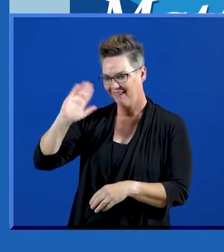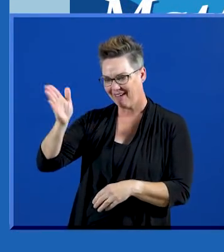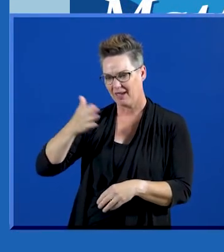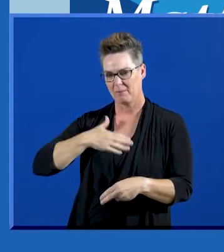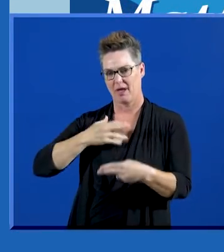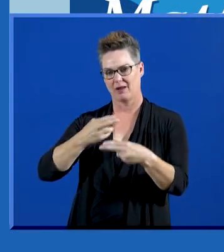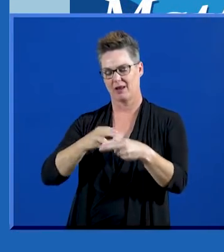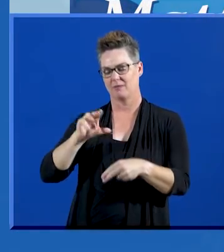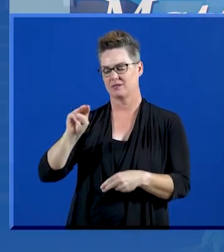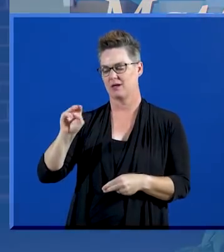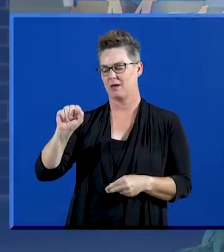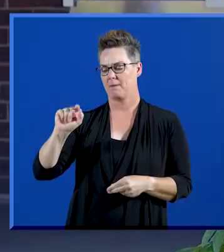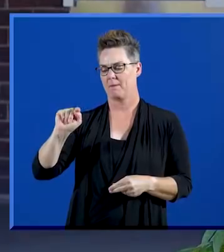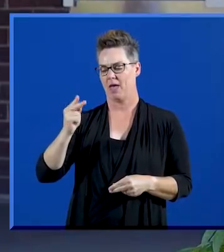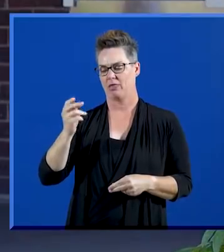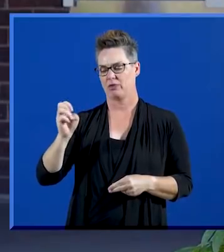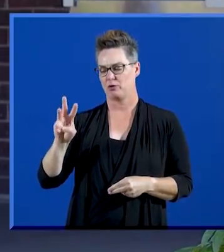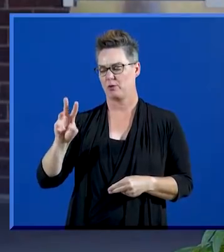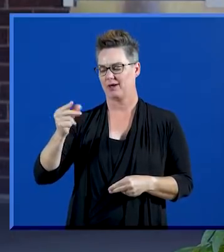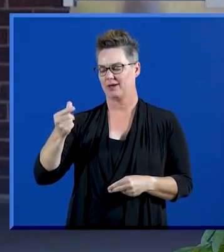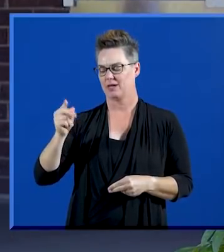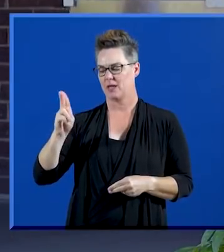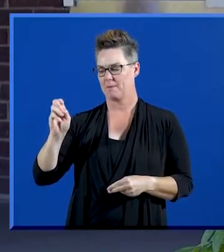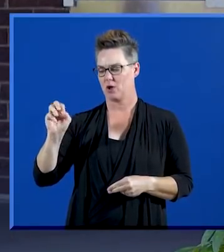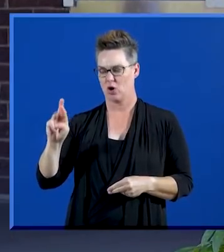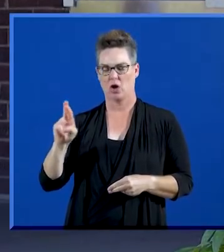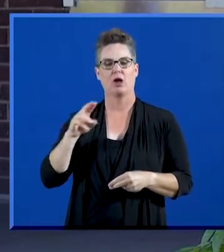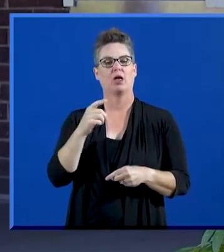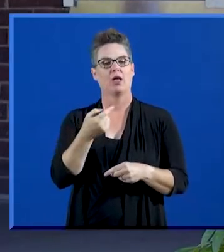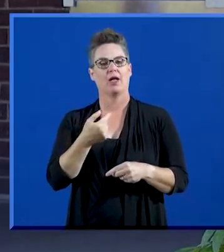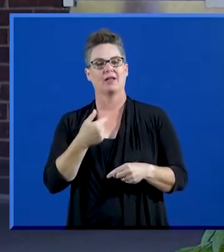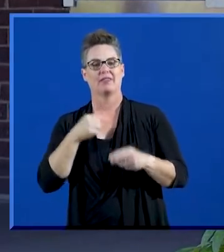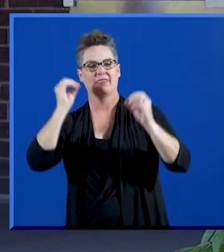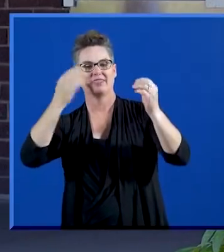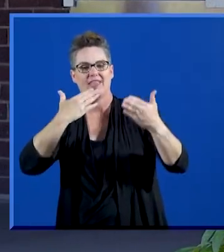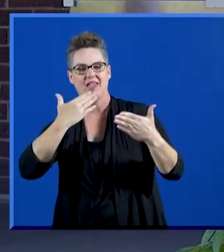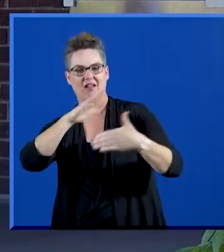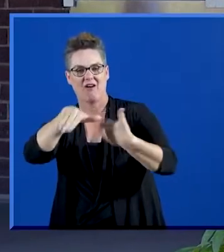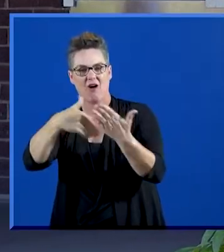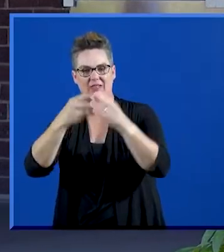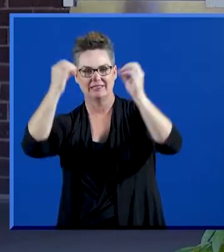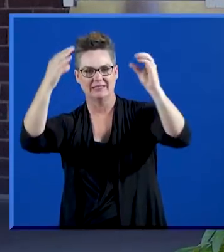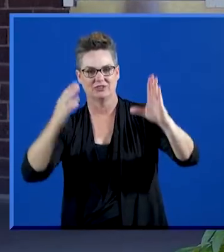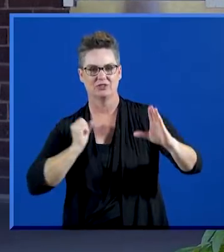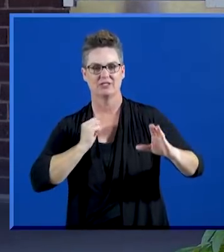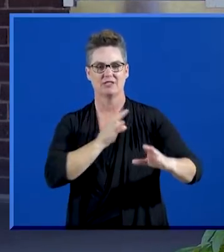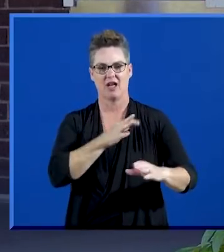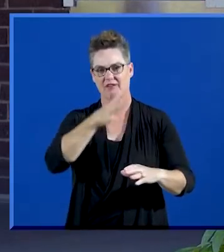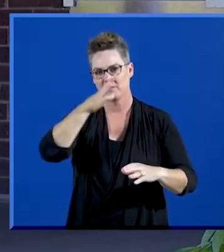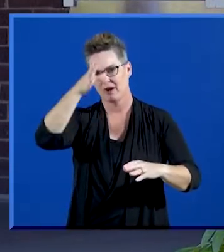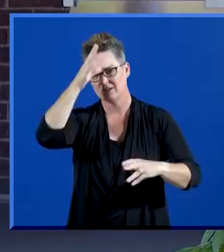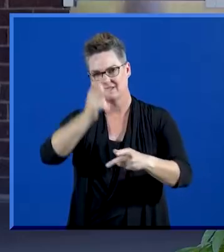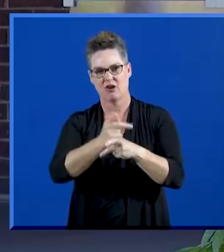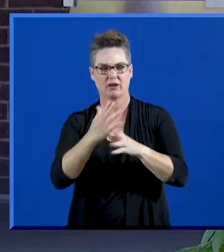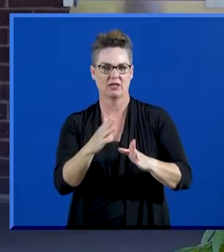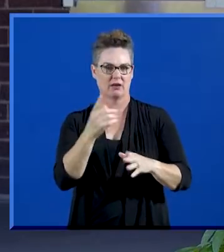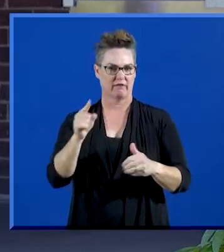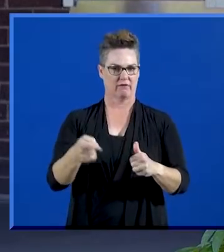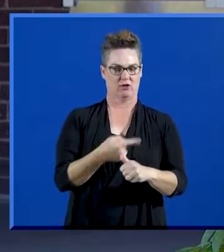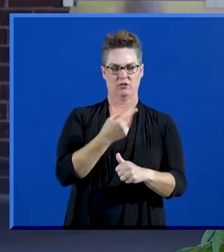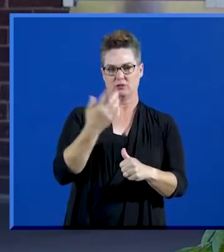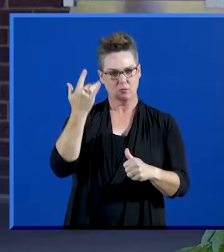Normal. Hey, my name is Matthew Gimmer. To begin with, I'd like to thank all the teachers, staff, parents, and